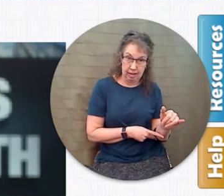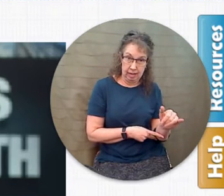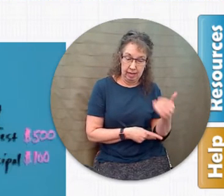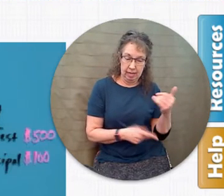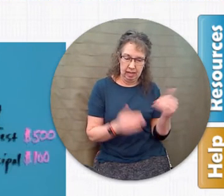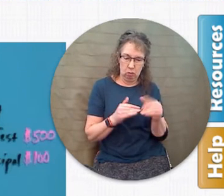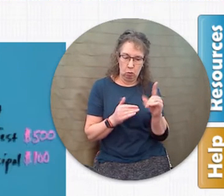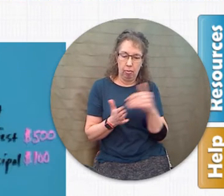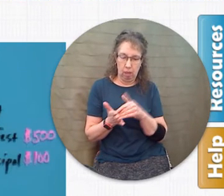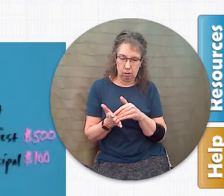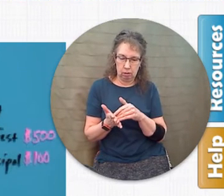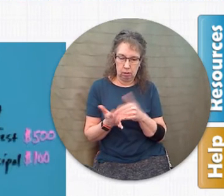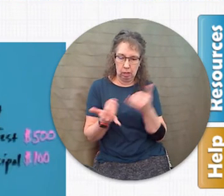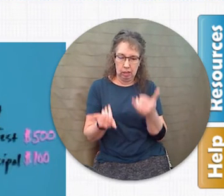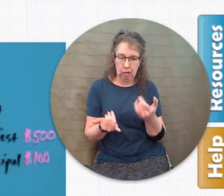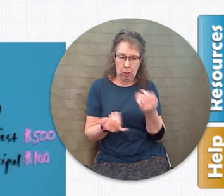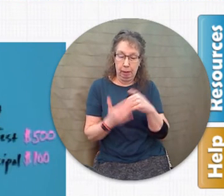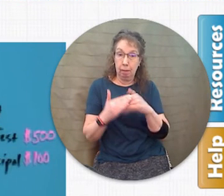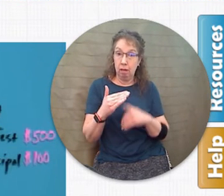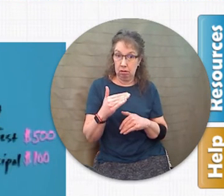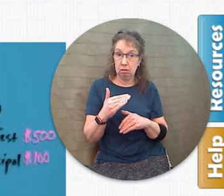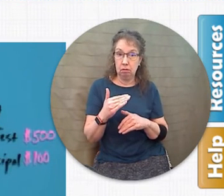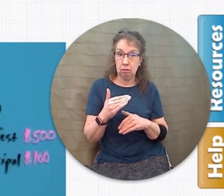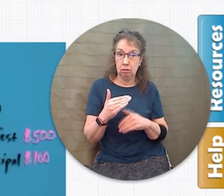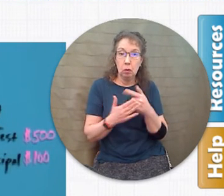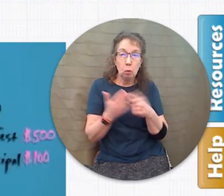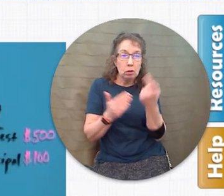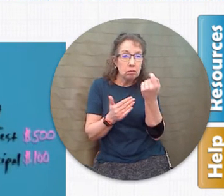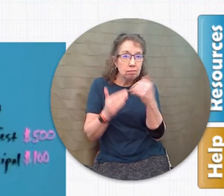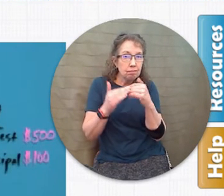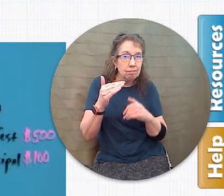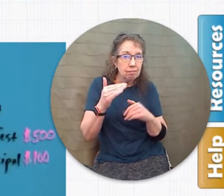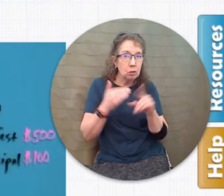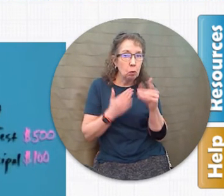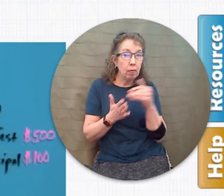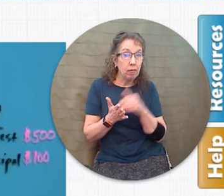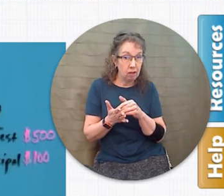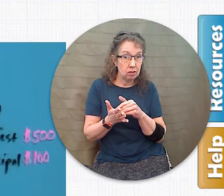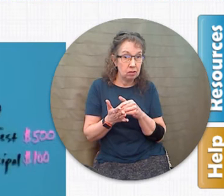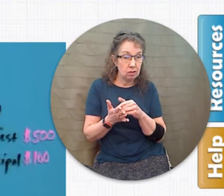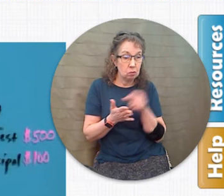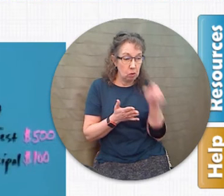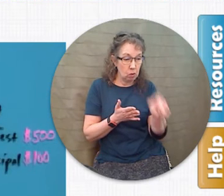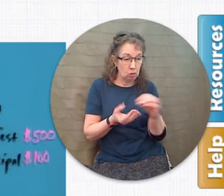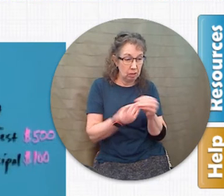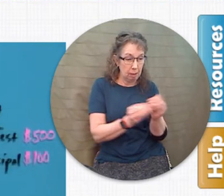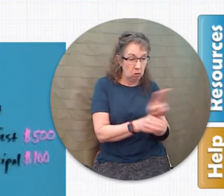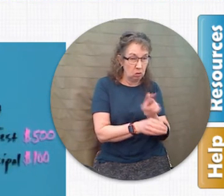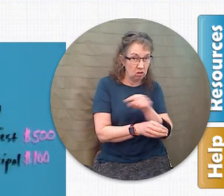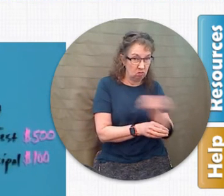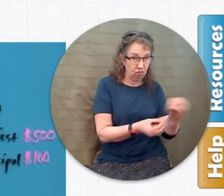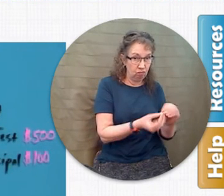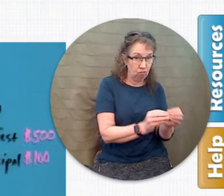1,000. Now it's a little bit less. So what's a little bit less than 1,000 with these exact numbers?